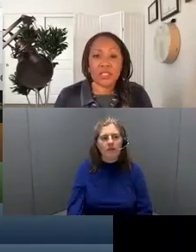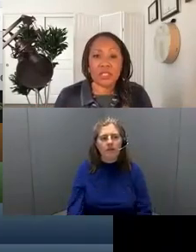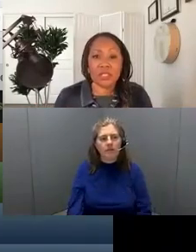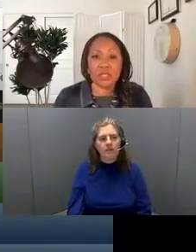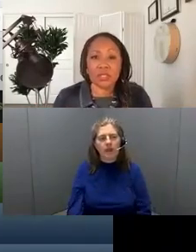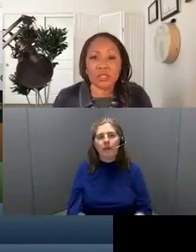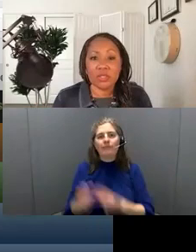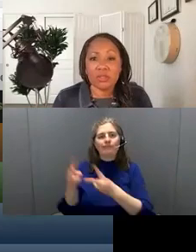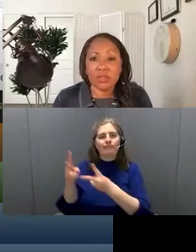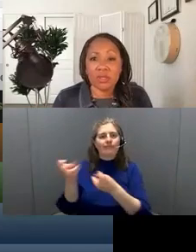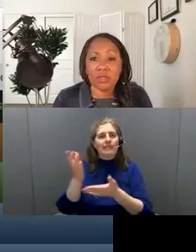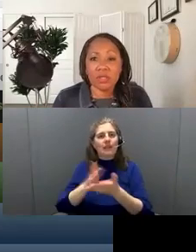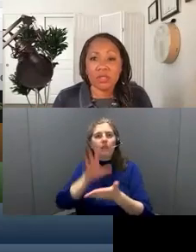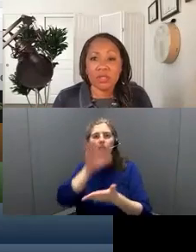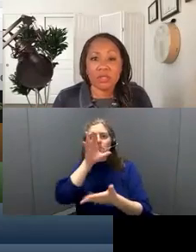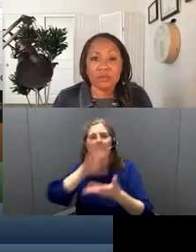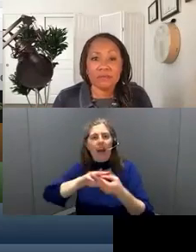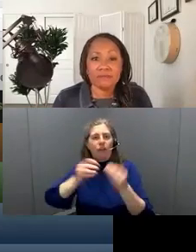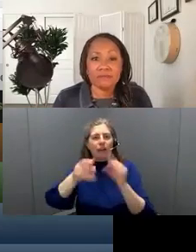narration in here.